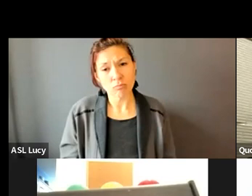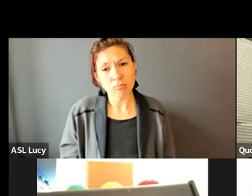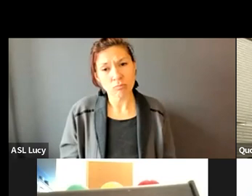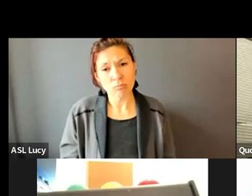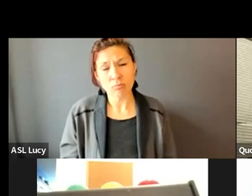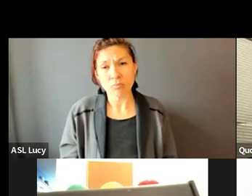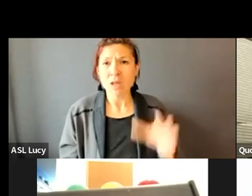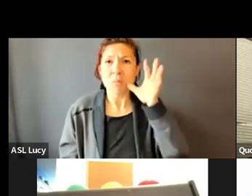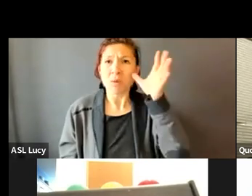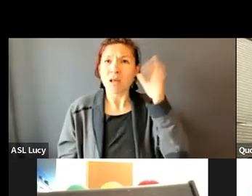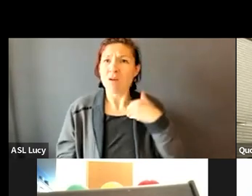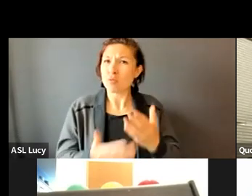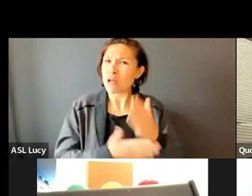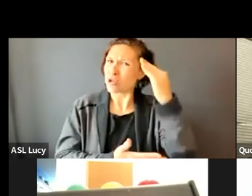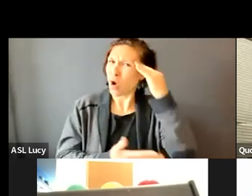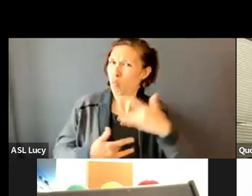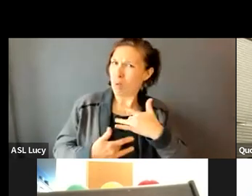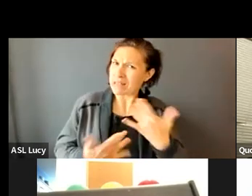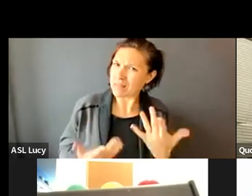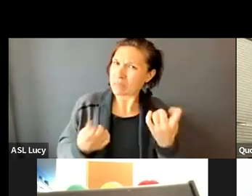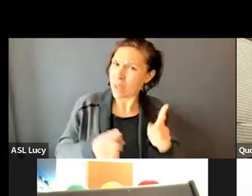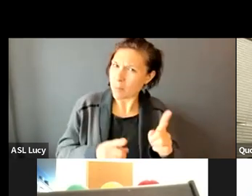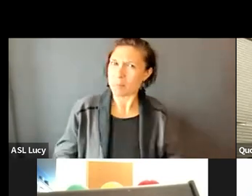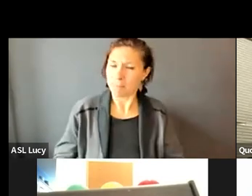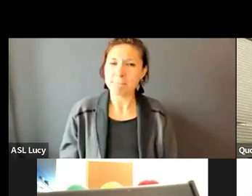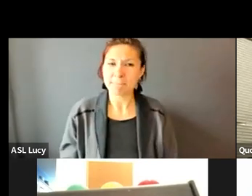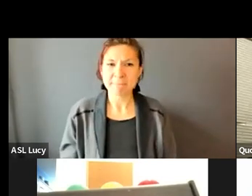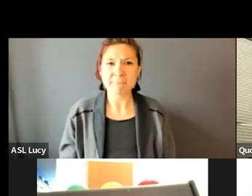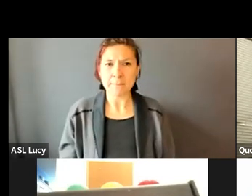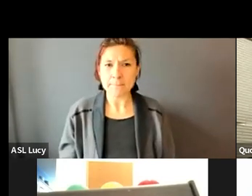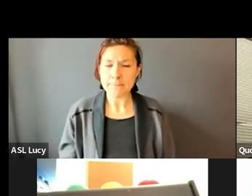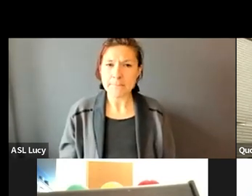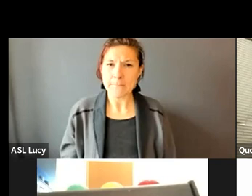the parents have the right to know why is